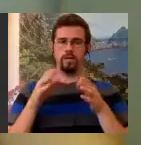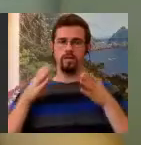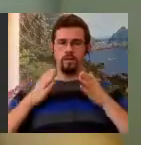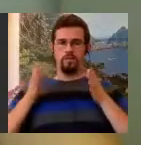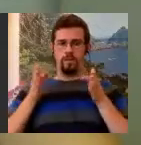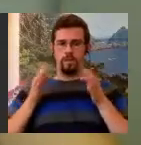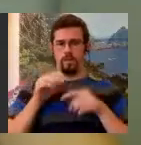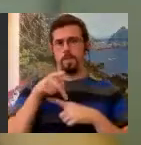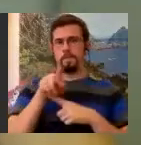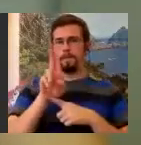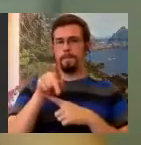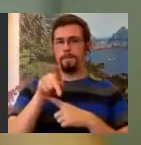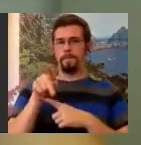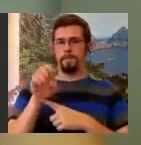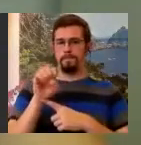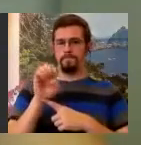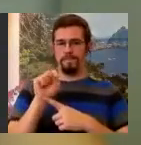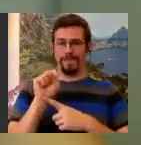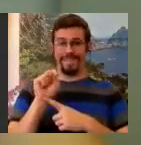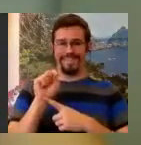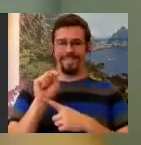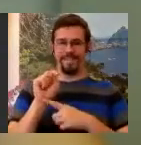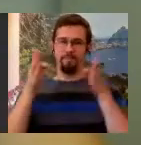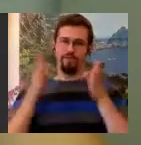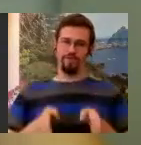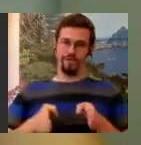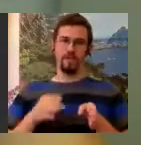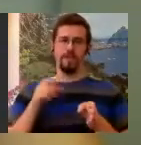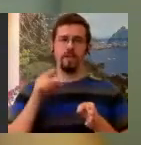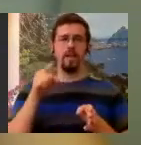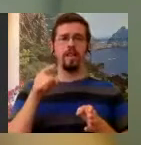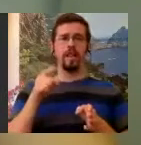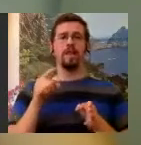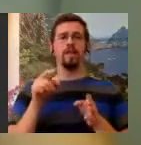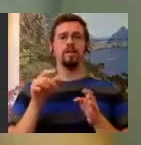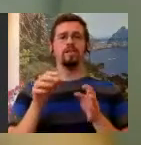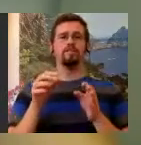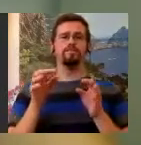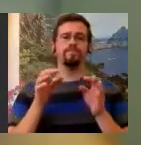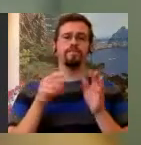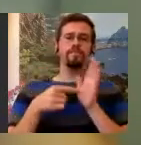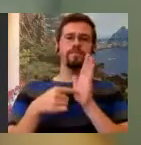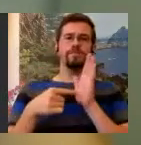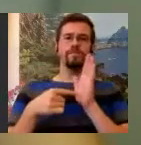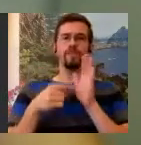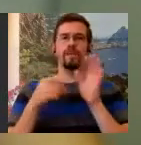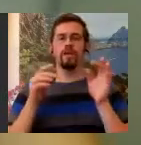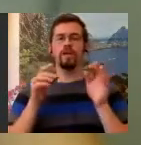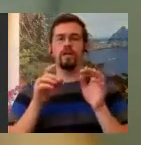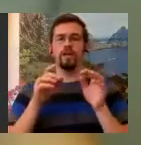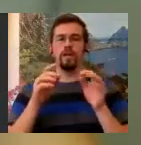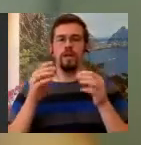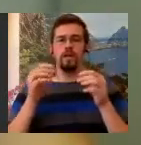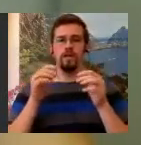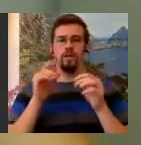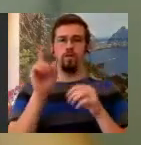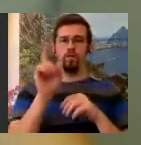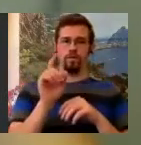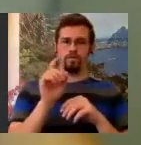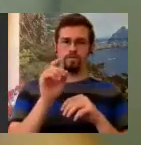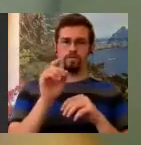plus some buttons which are for context, for punctuation, and